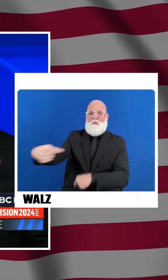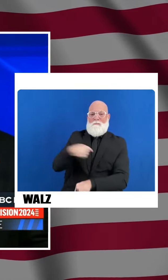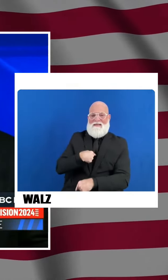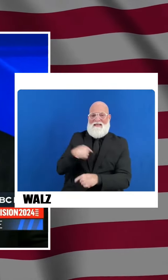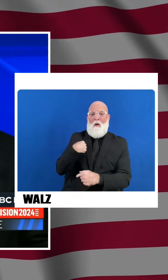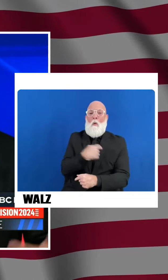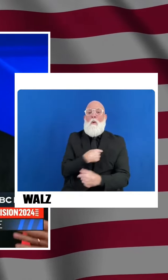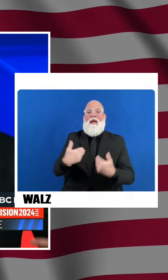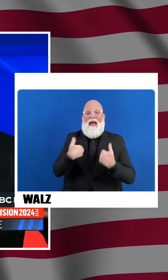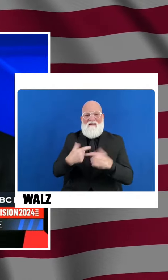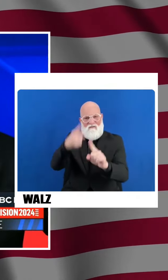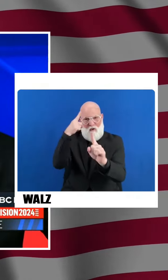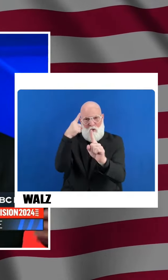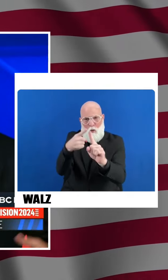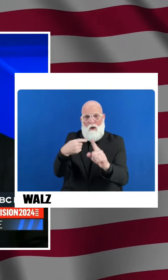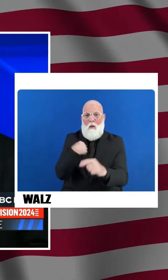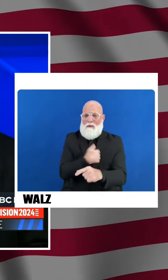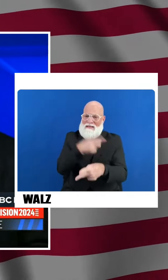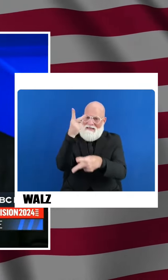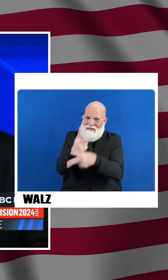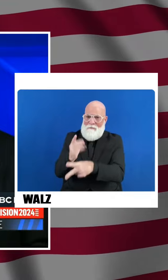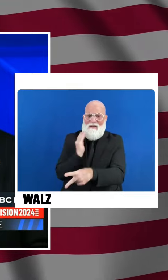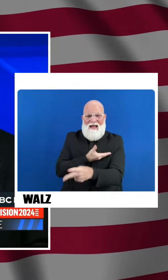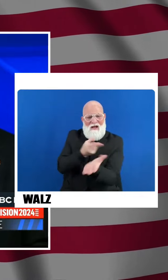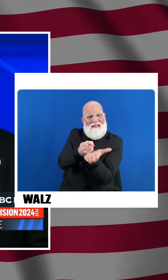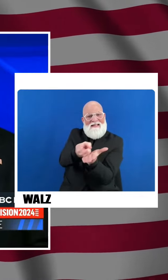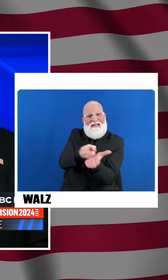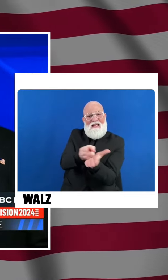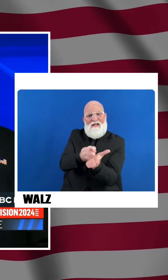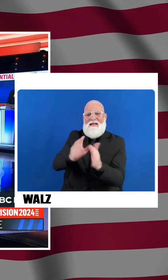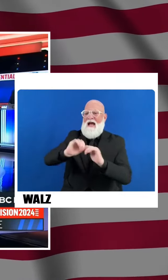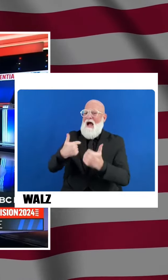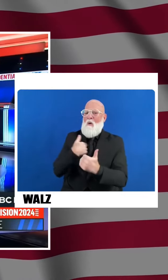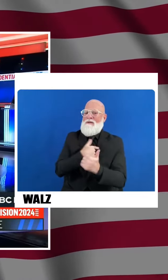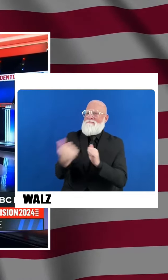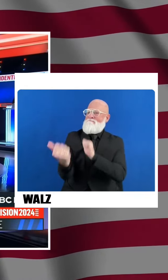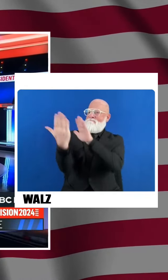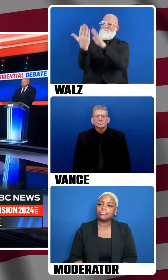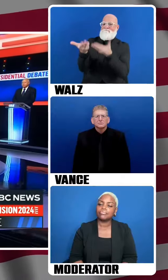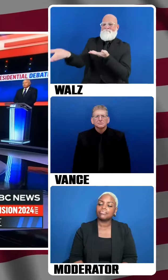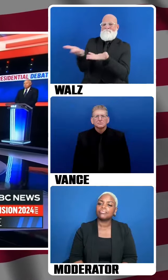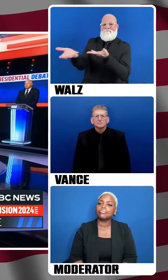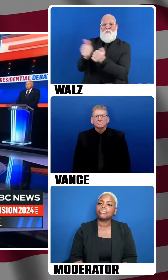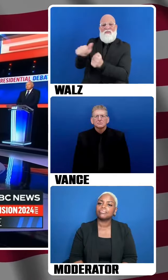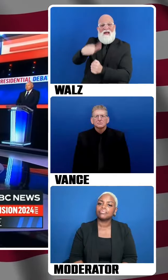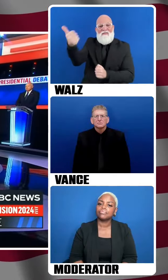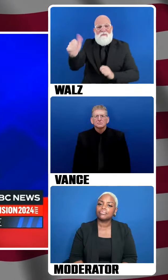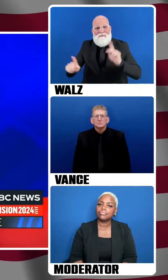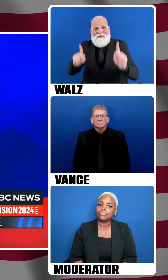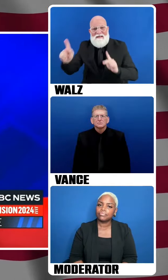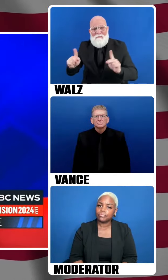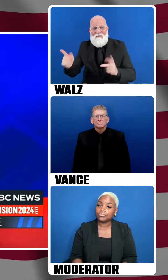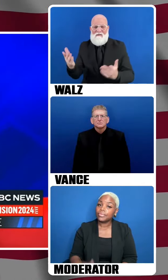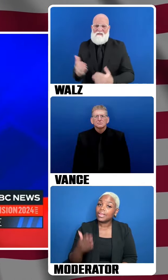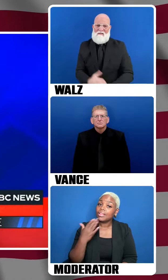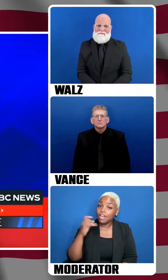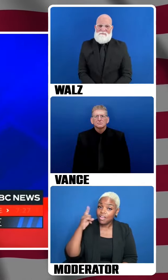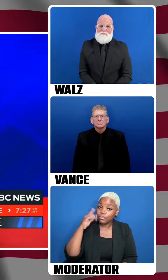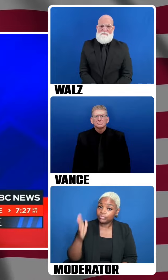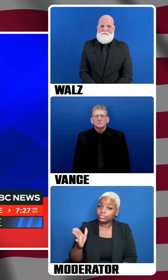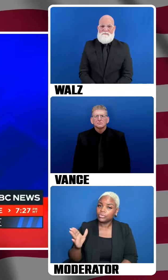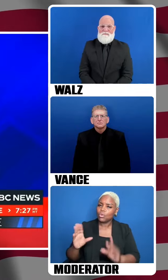keep our dignity about how we treat other people. Thank you, Governor. And just to clarify for our viewers, Springfield, Ohio